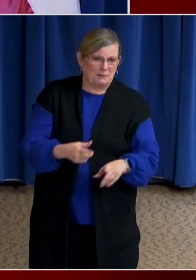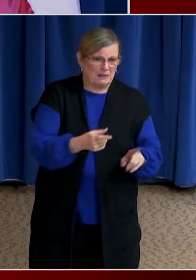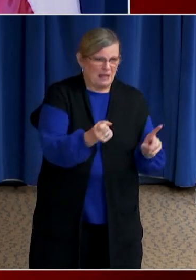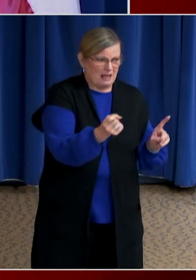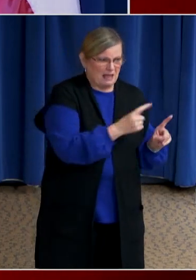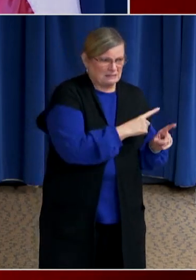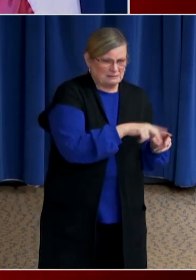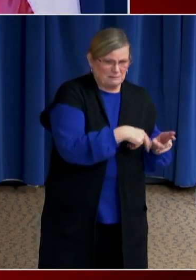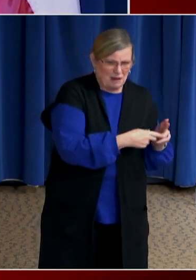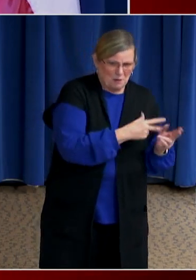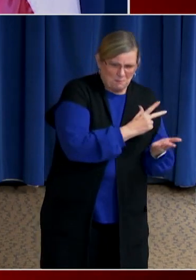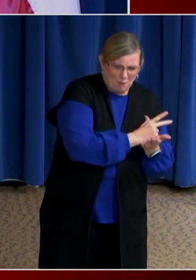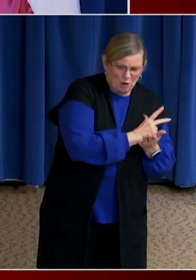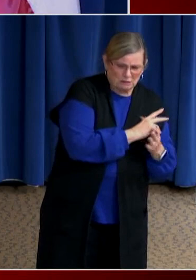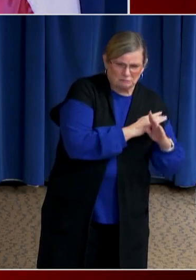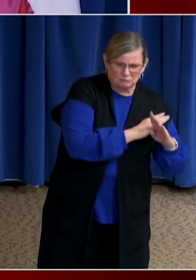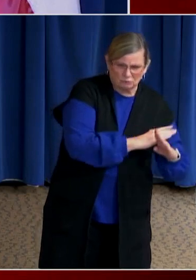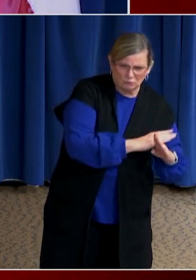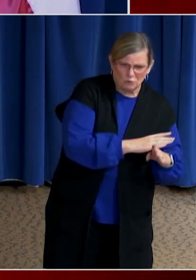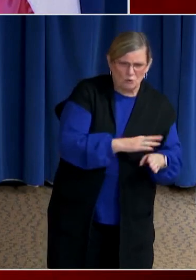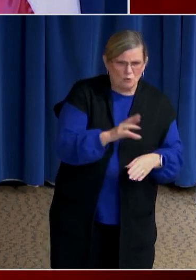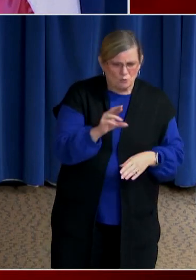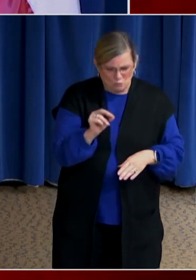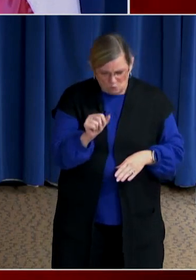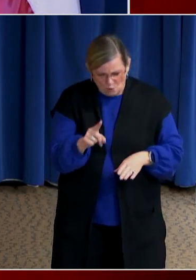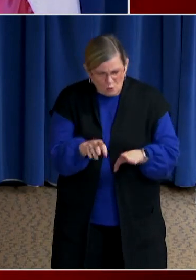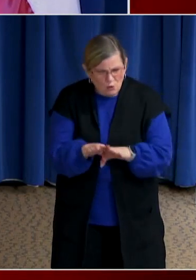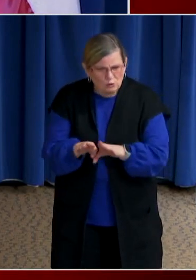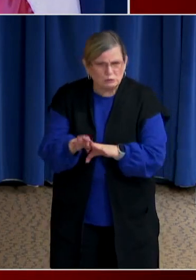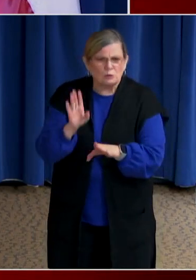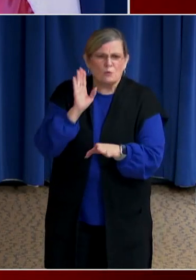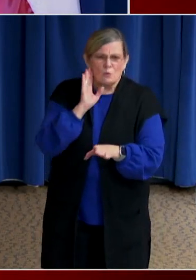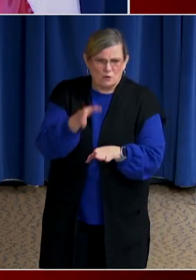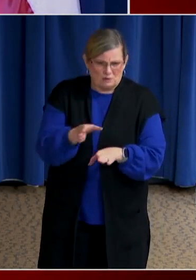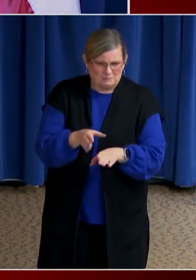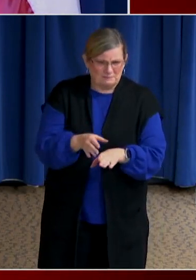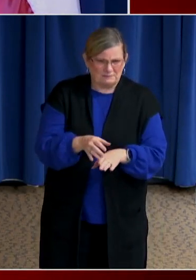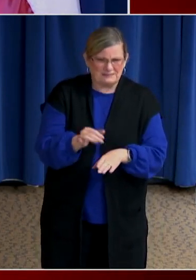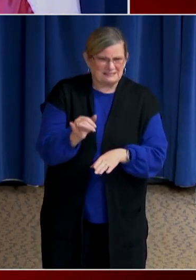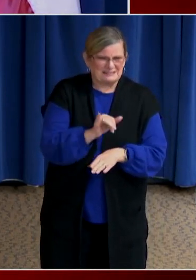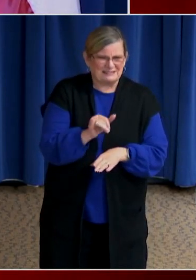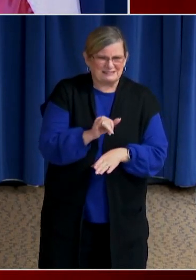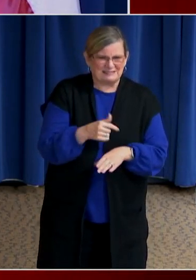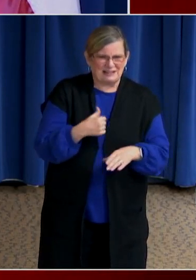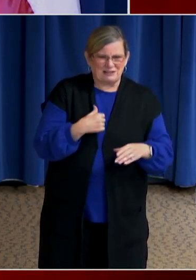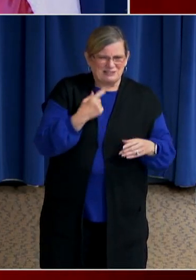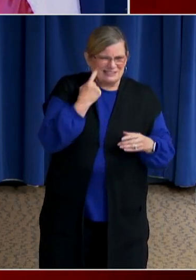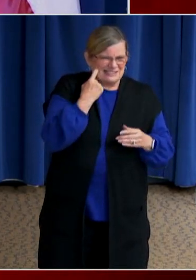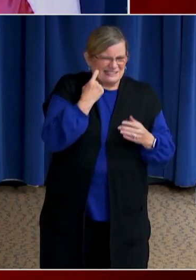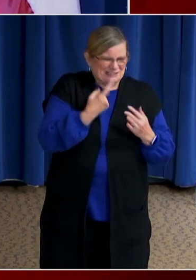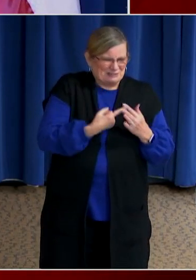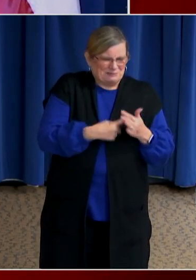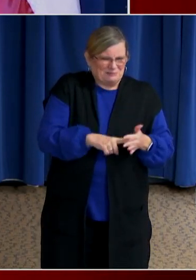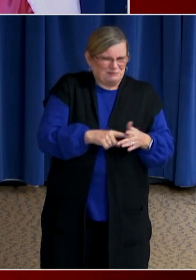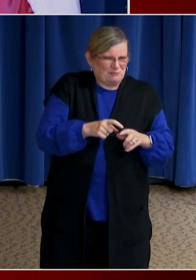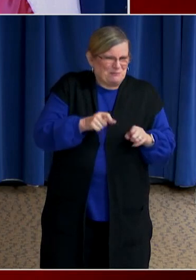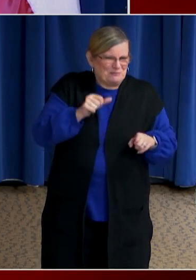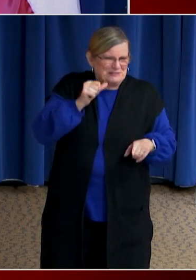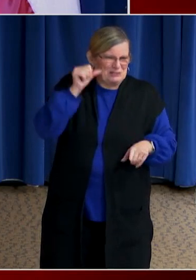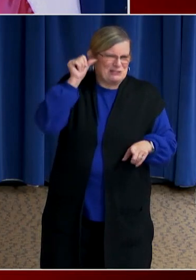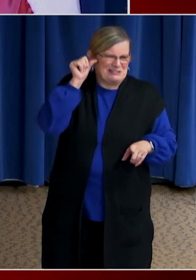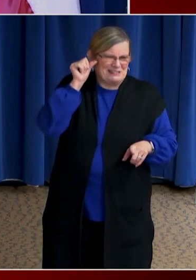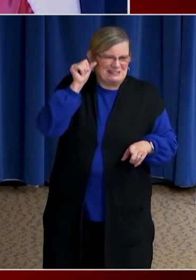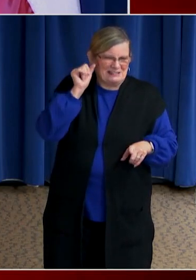restrictions, road closures? Sure, the parking restrictions will be the same as when we began yesterday. So that's